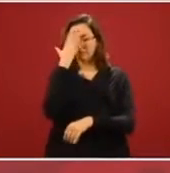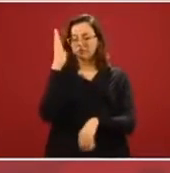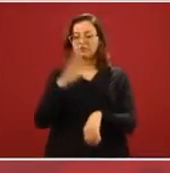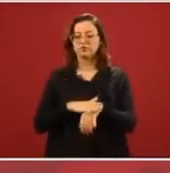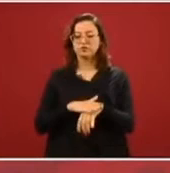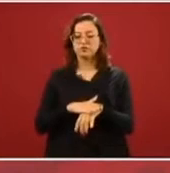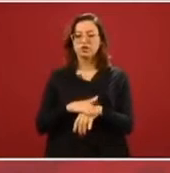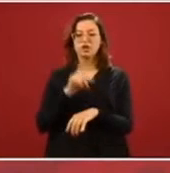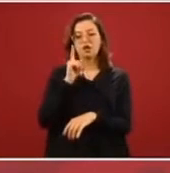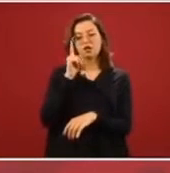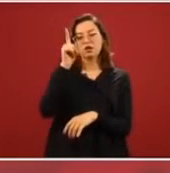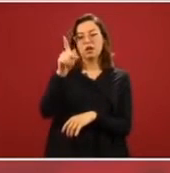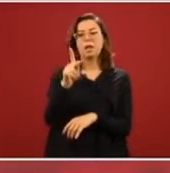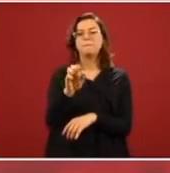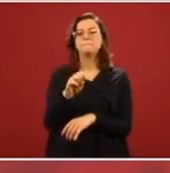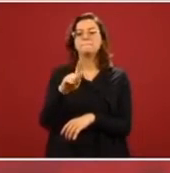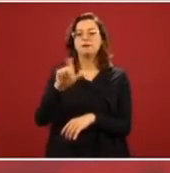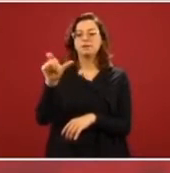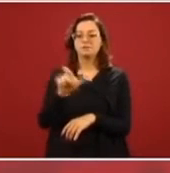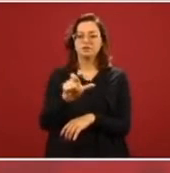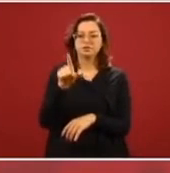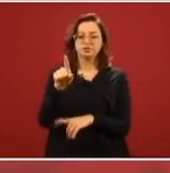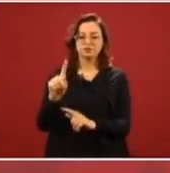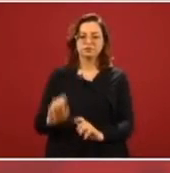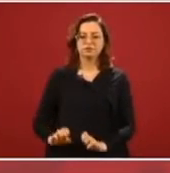torre de Pemex. in the tower of Pemex.